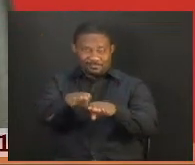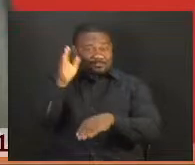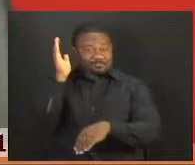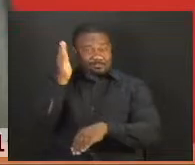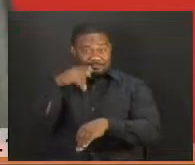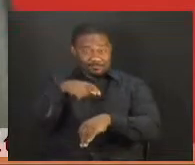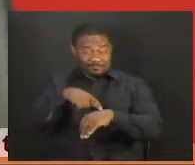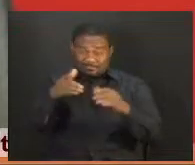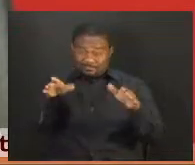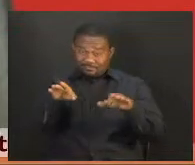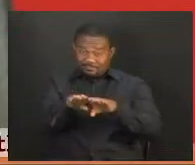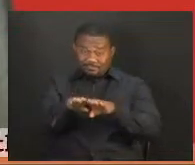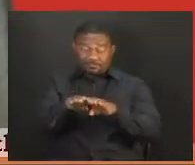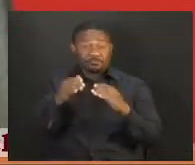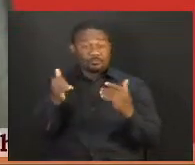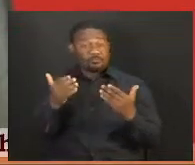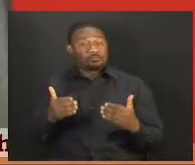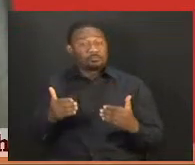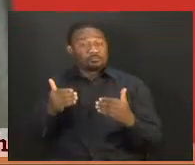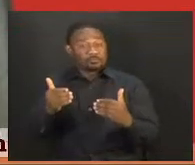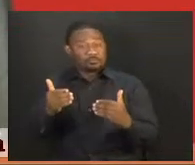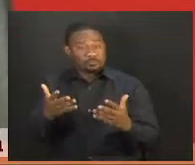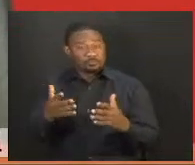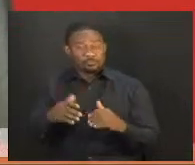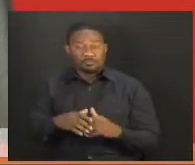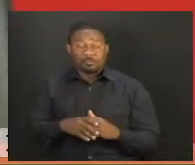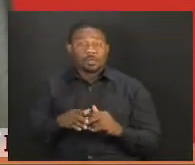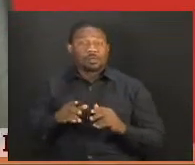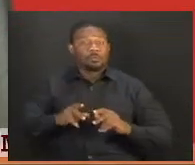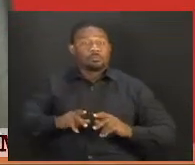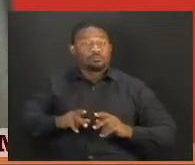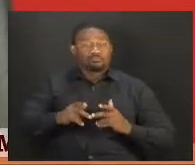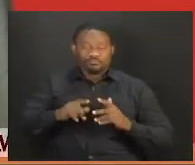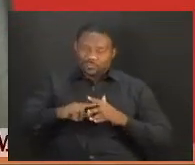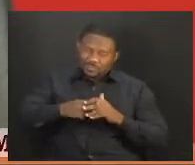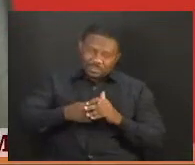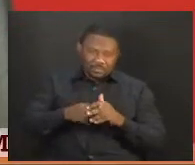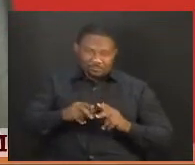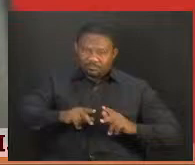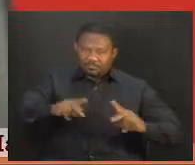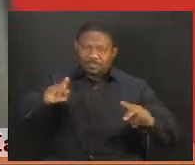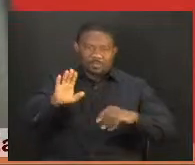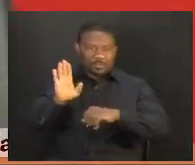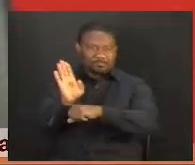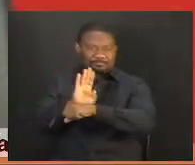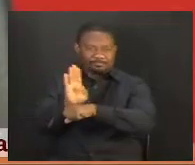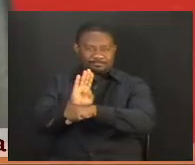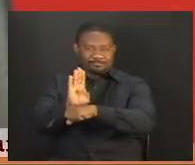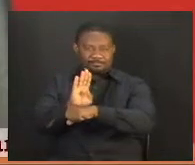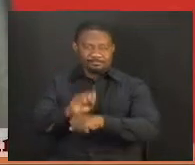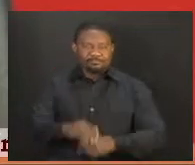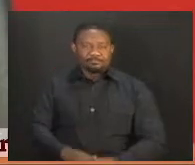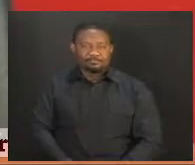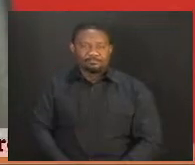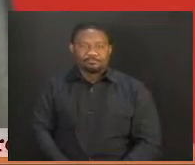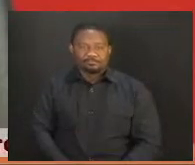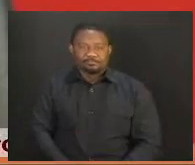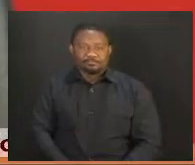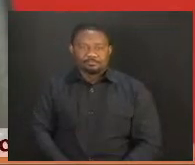We now move on to the commencement of public business.